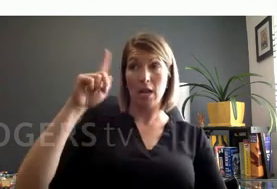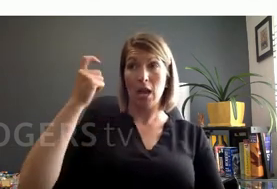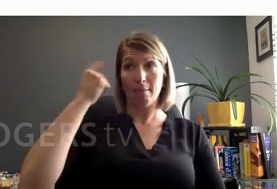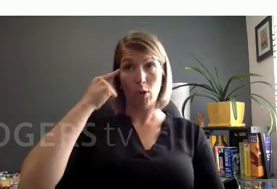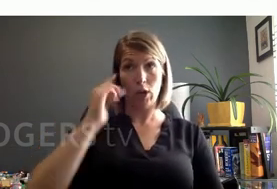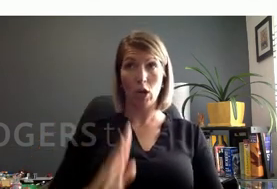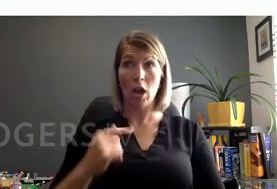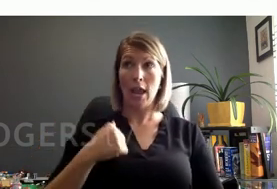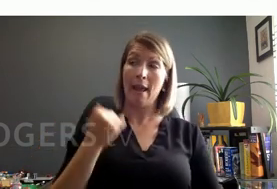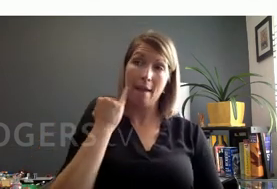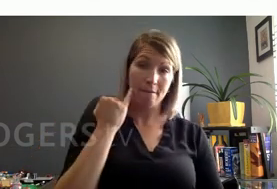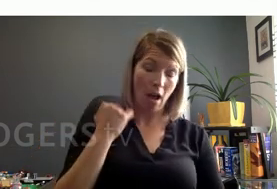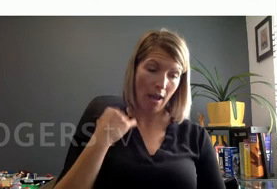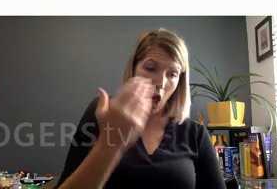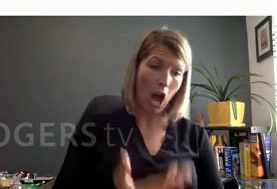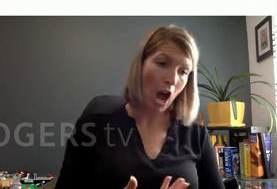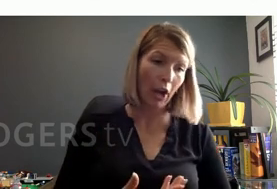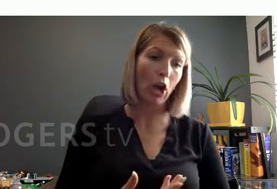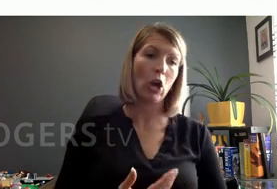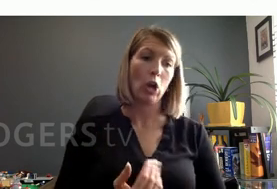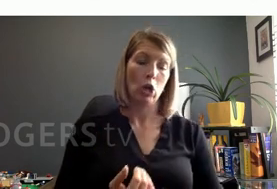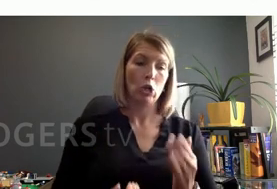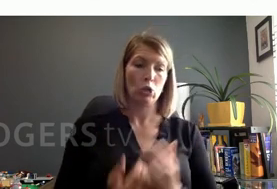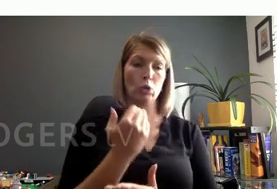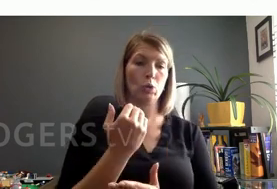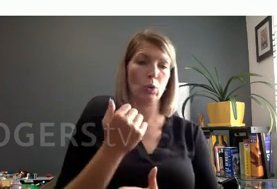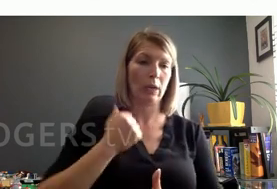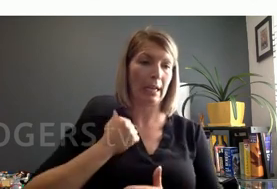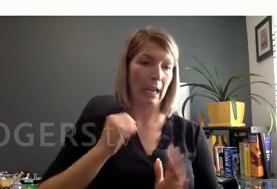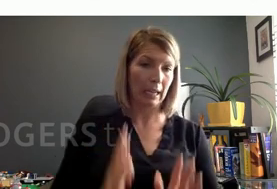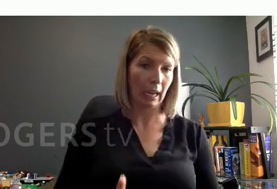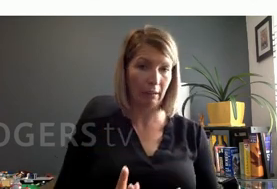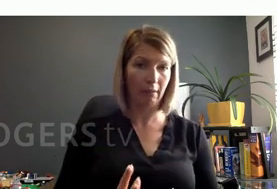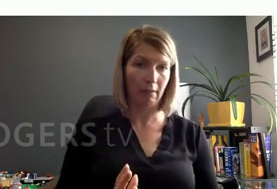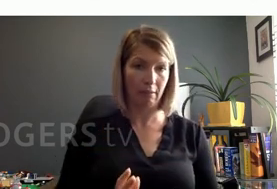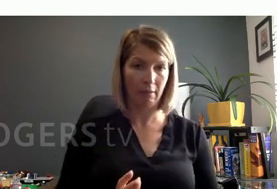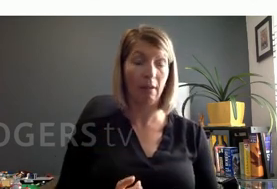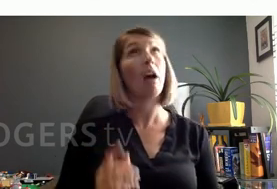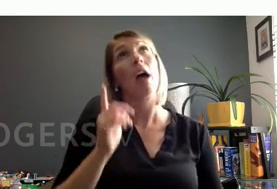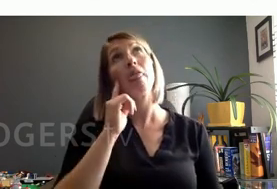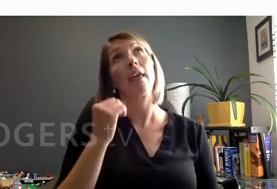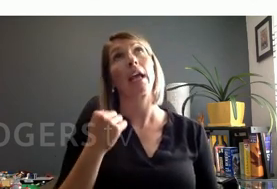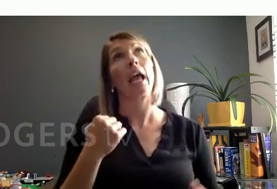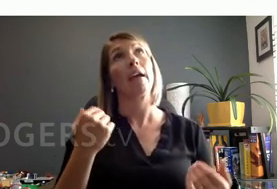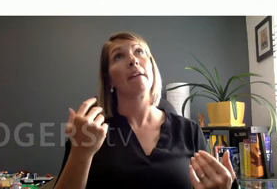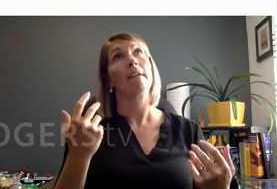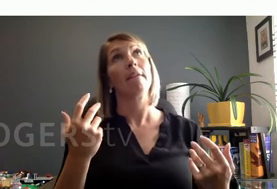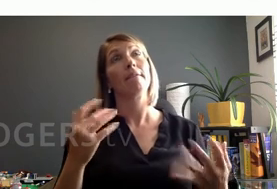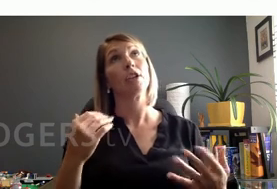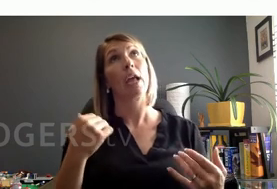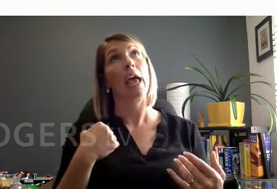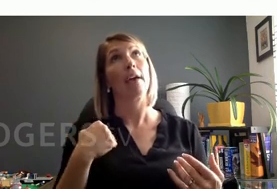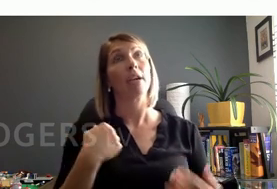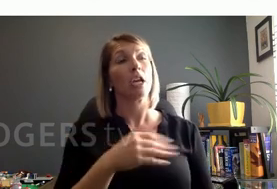a wonderful experience. And I have newcomers in pretty much the majority of my 19 locations across the